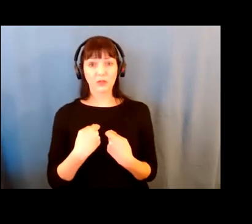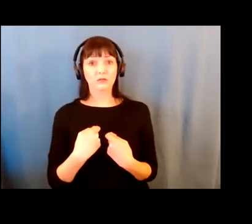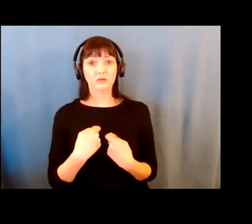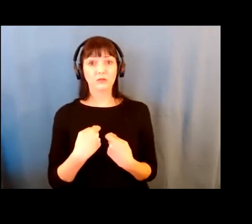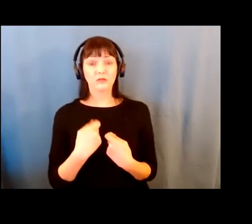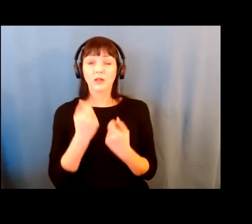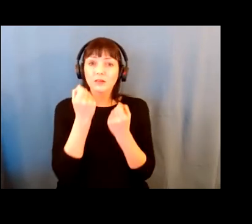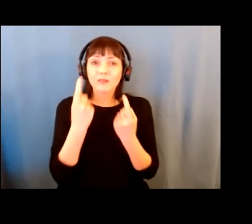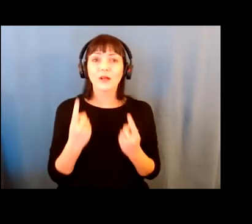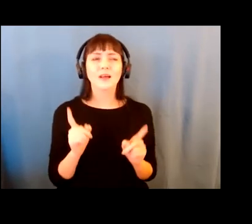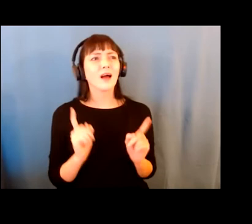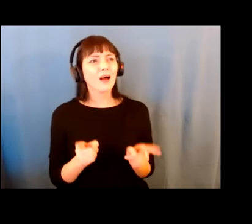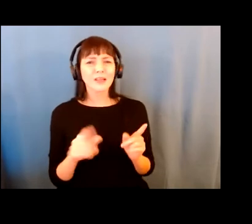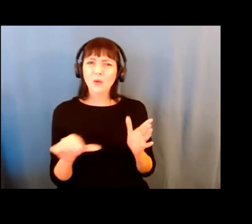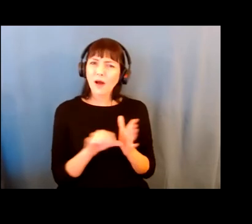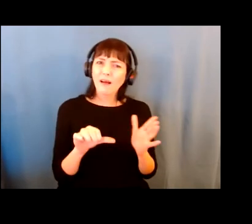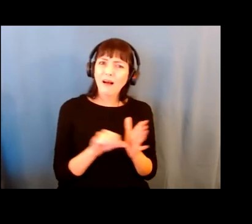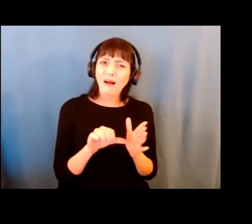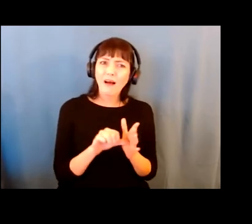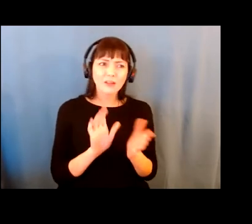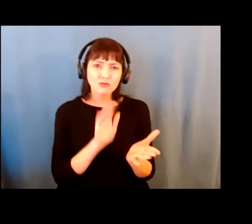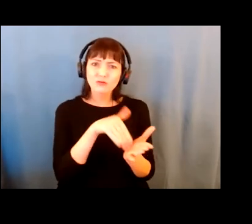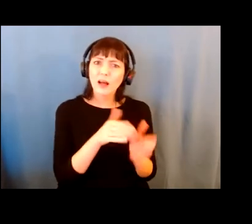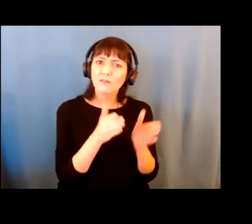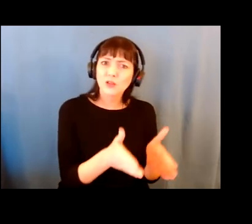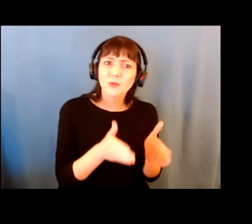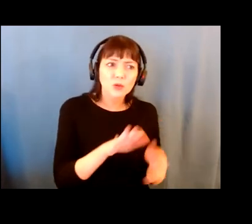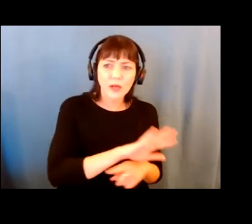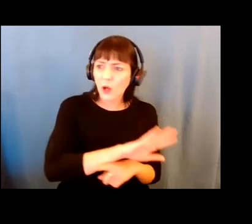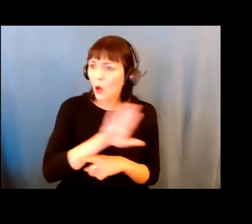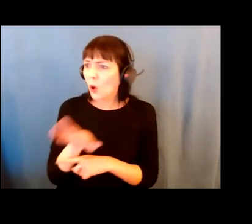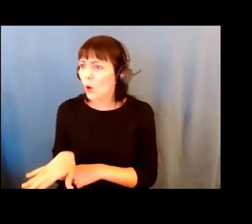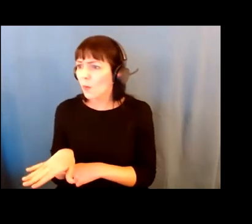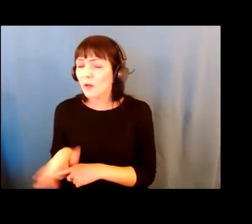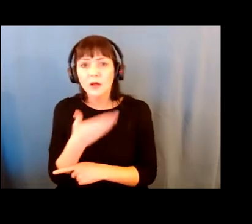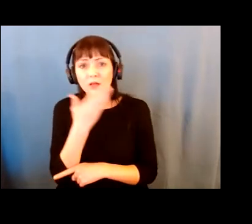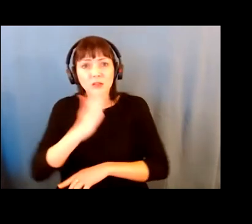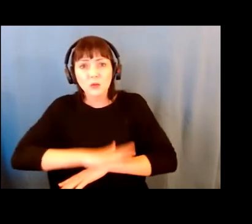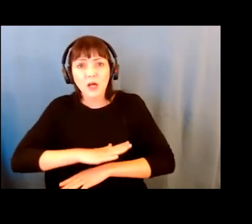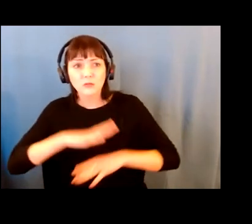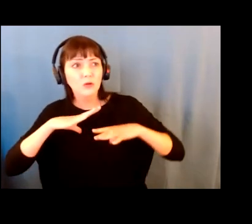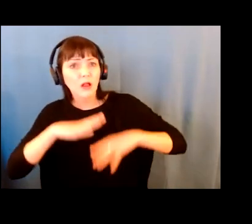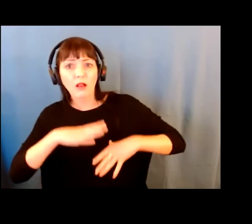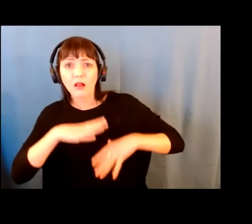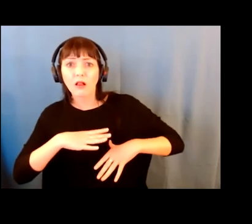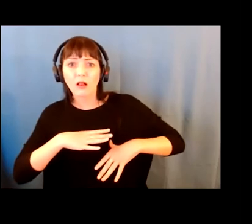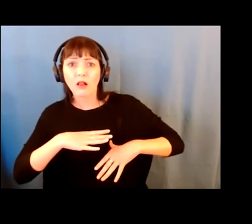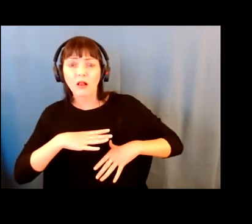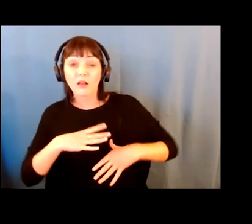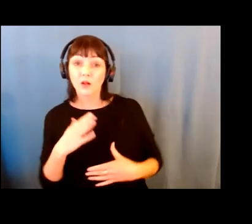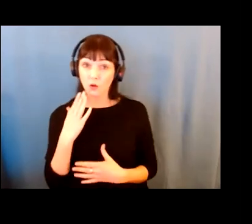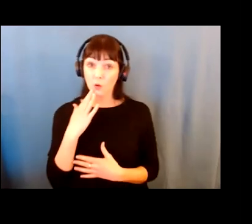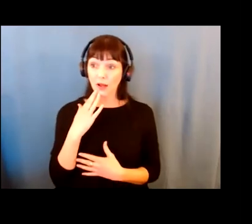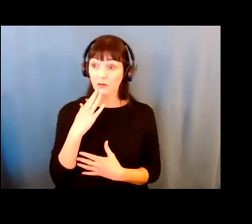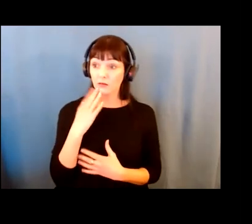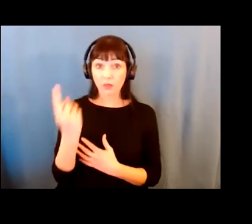public transport, get to the hospital, get home, get back. You know, there's no space to rest. There's no space to relax. I think it's, you know,